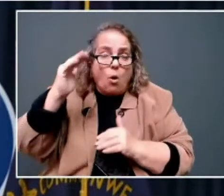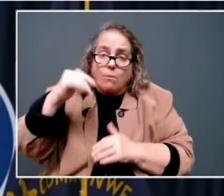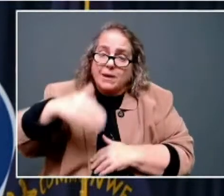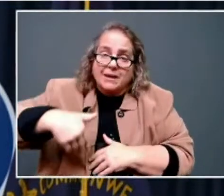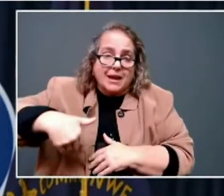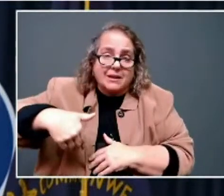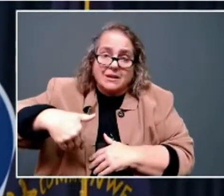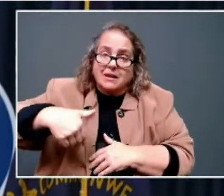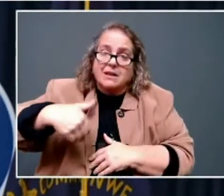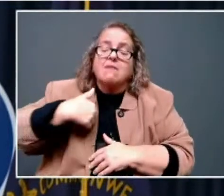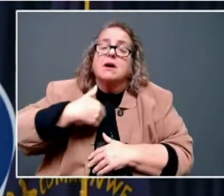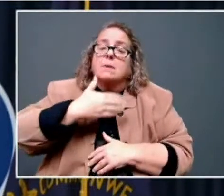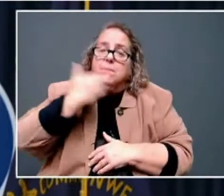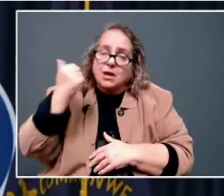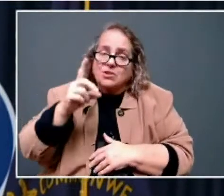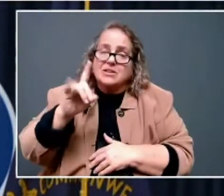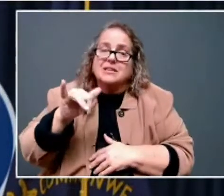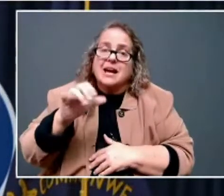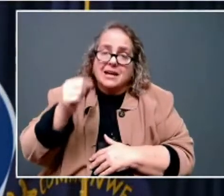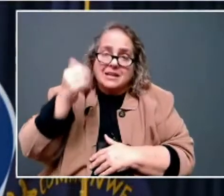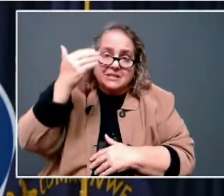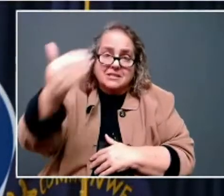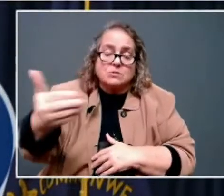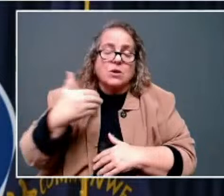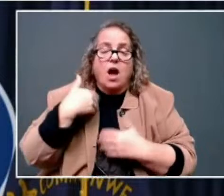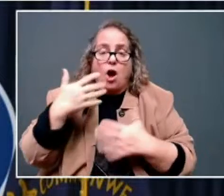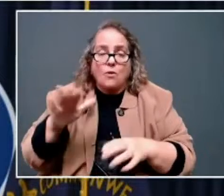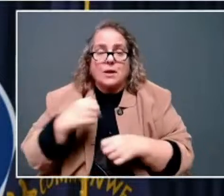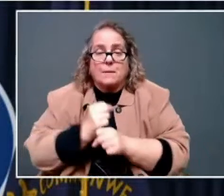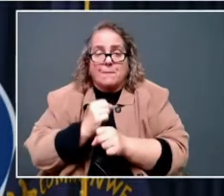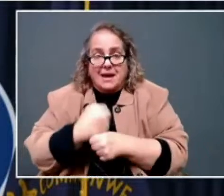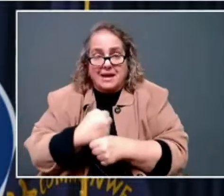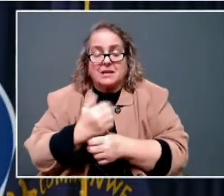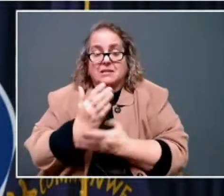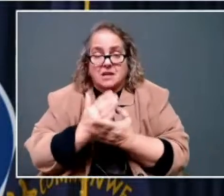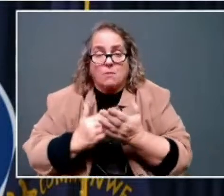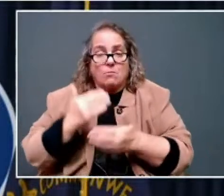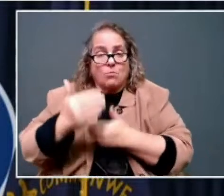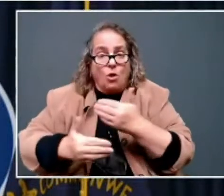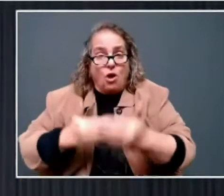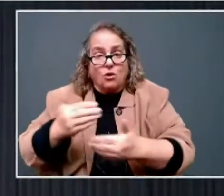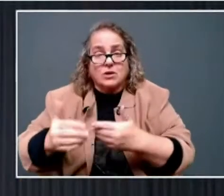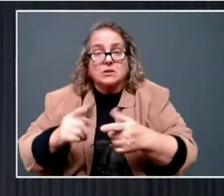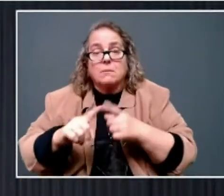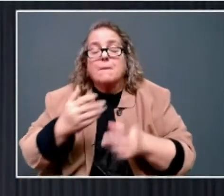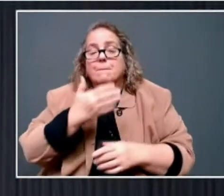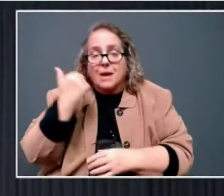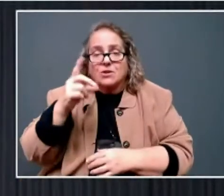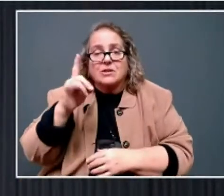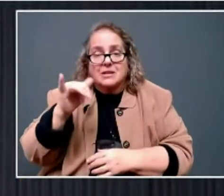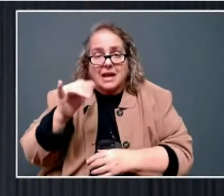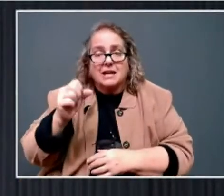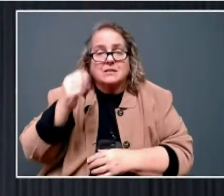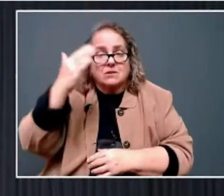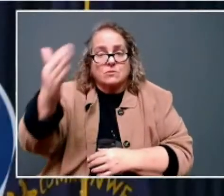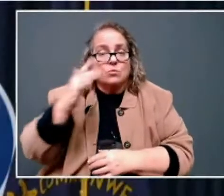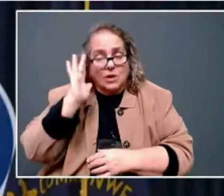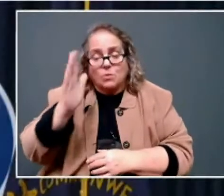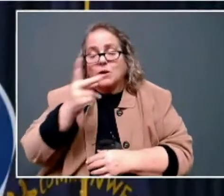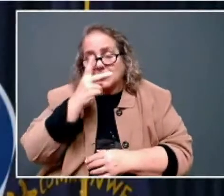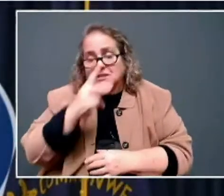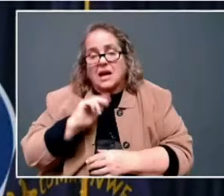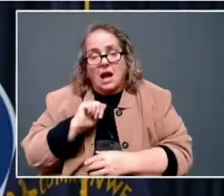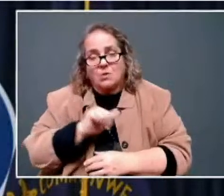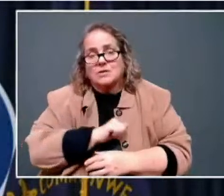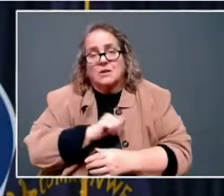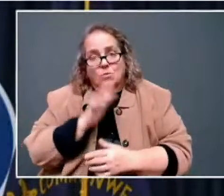made progress, and even though it's incomplete and this tires and taxes us, better days are ahead, and we will see our way through this. Thank you very much. Thank